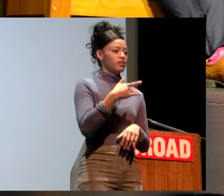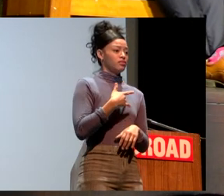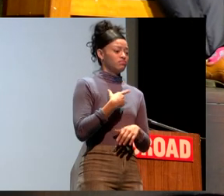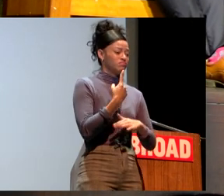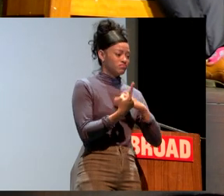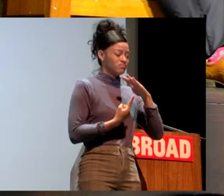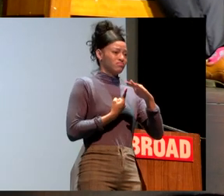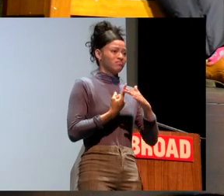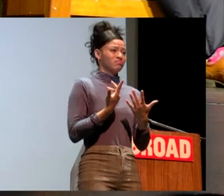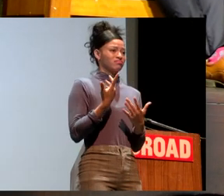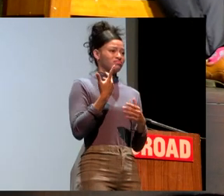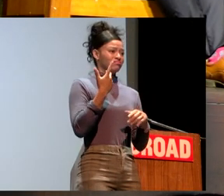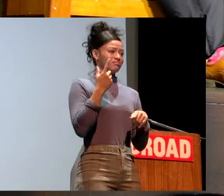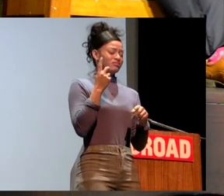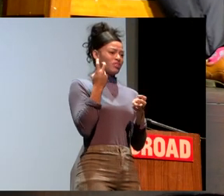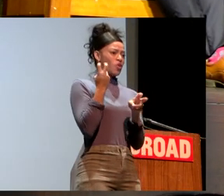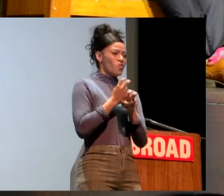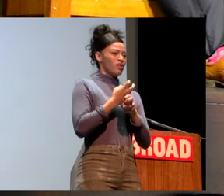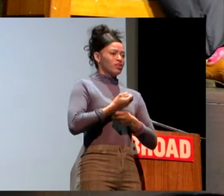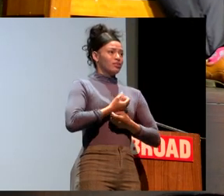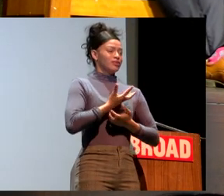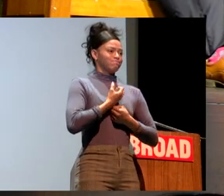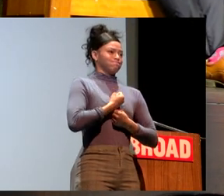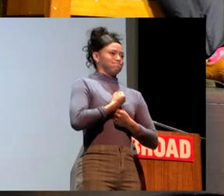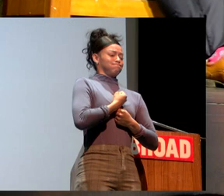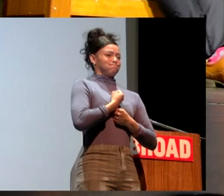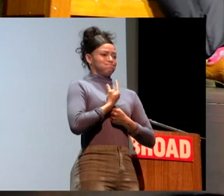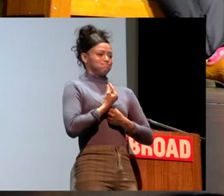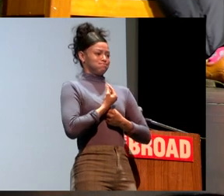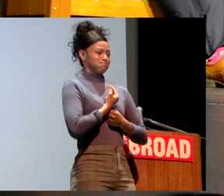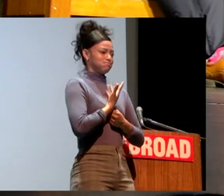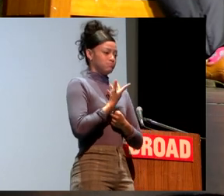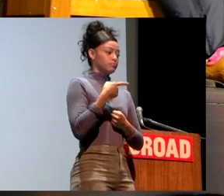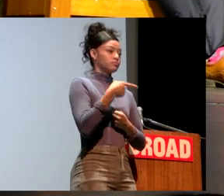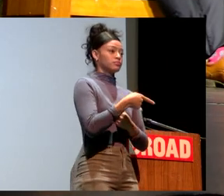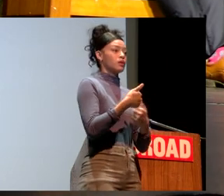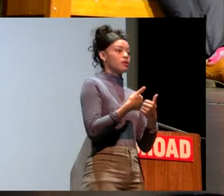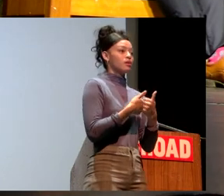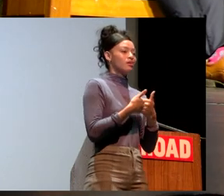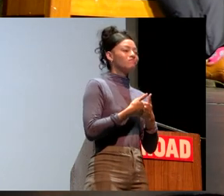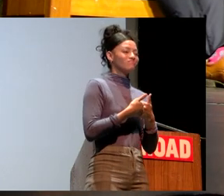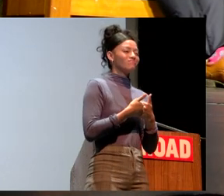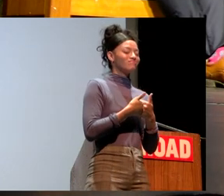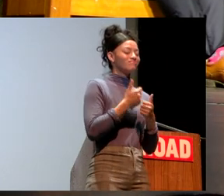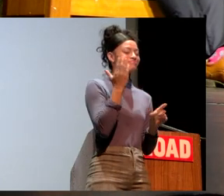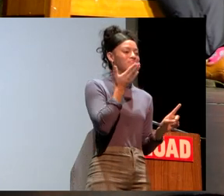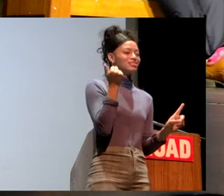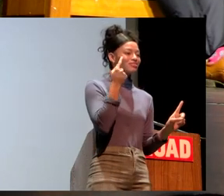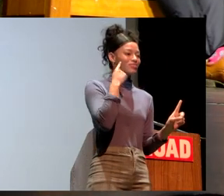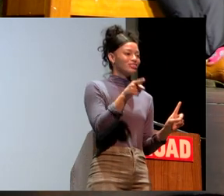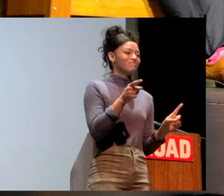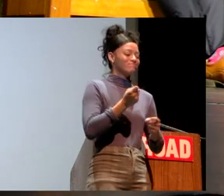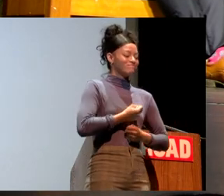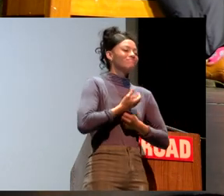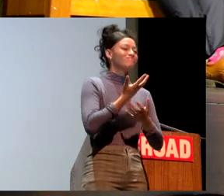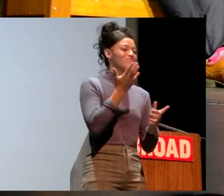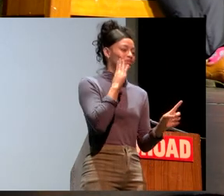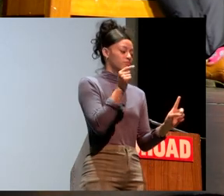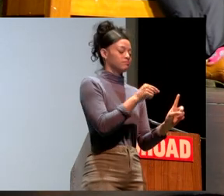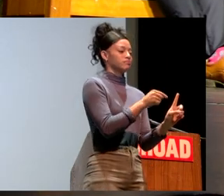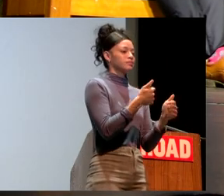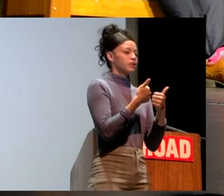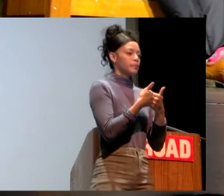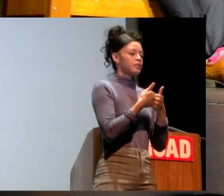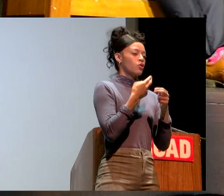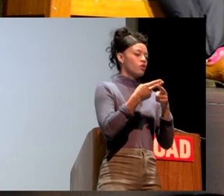think it shouldn't be, I think the media overall in the past 20 years tried to have that narrative around addiction and all of, you know, games is bad and